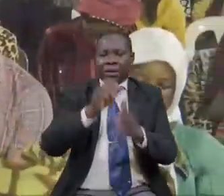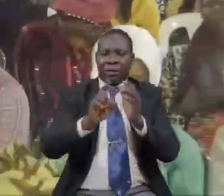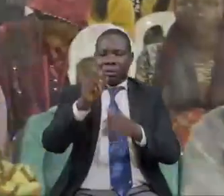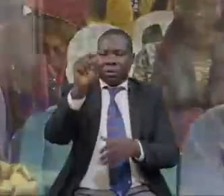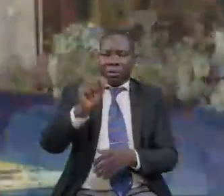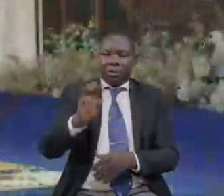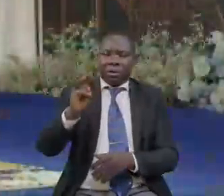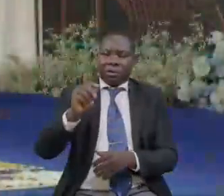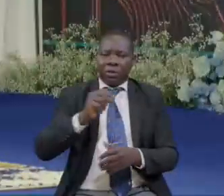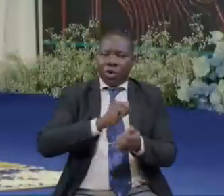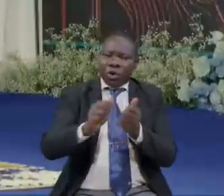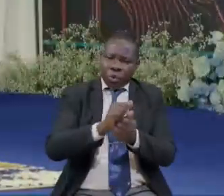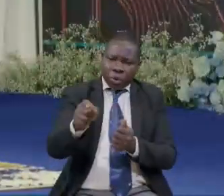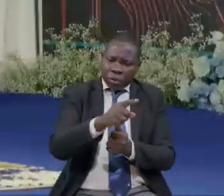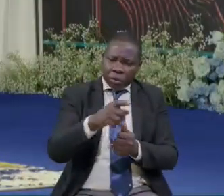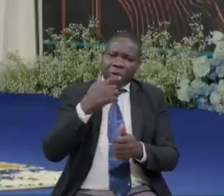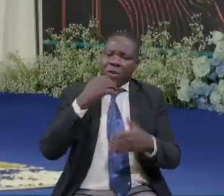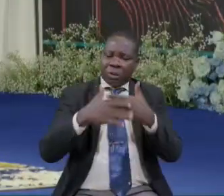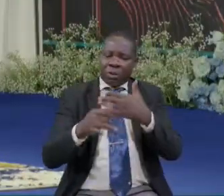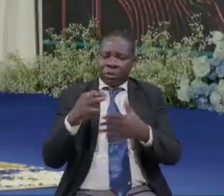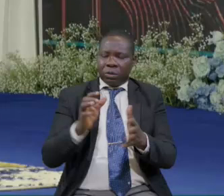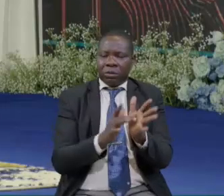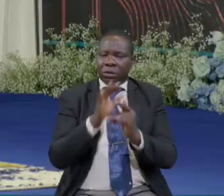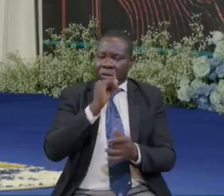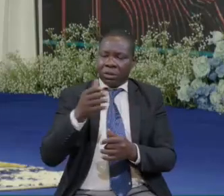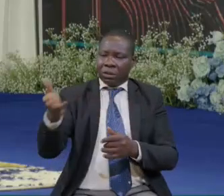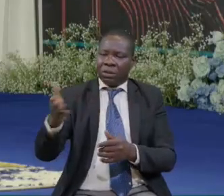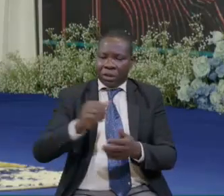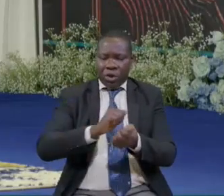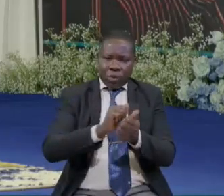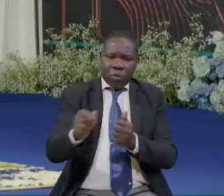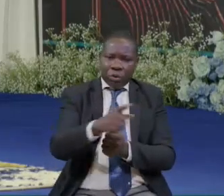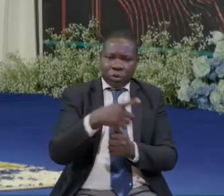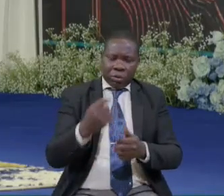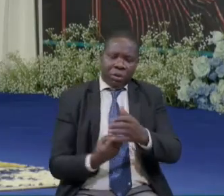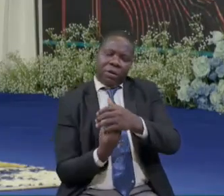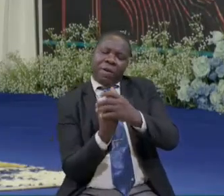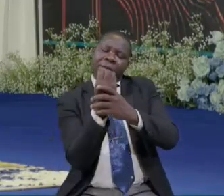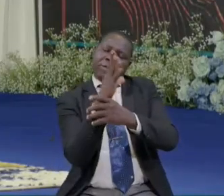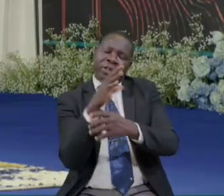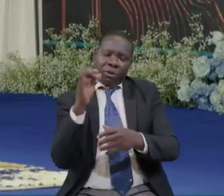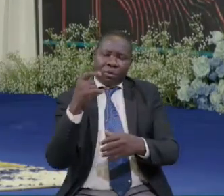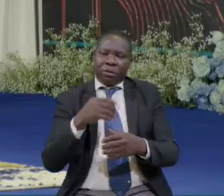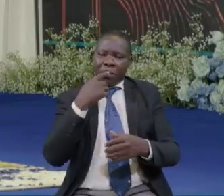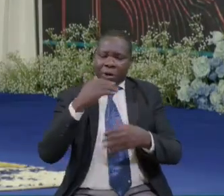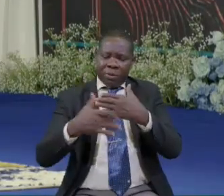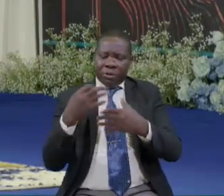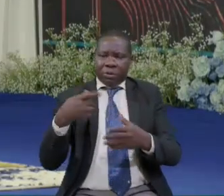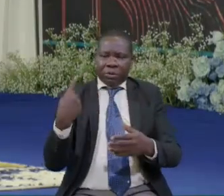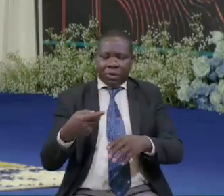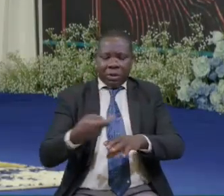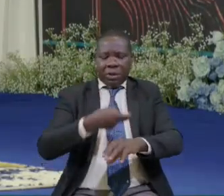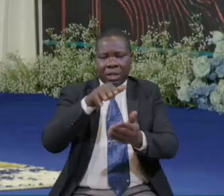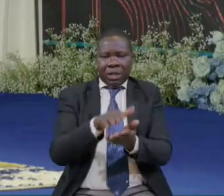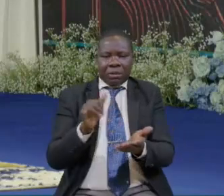The blood of Jesus is there. Wash you. The fountain of the blood of the Lamb that was shed for you